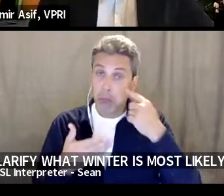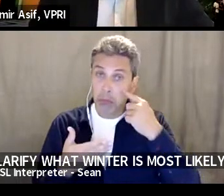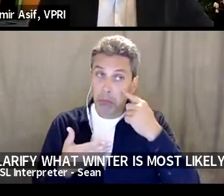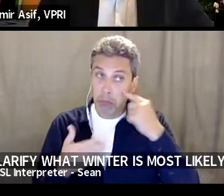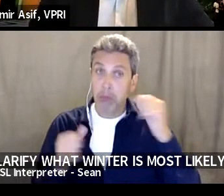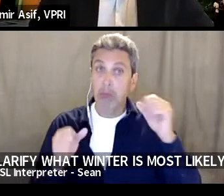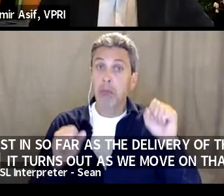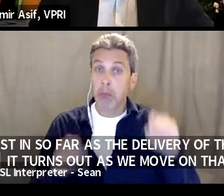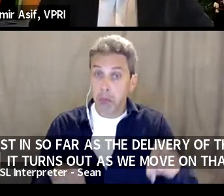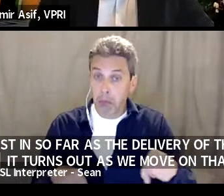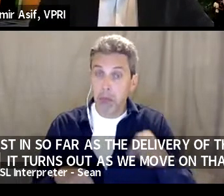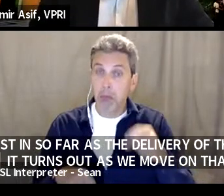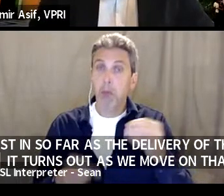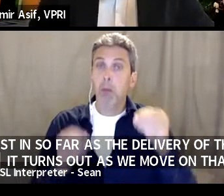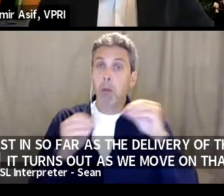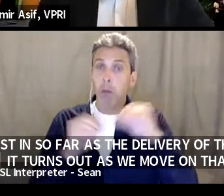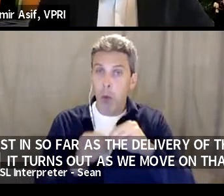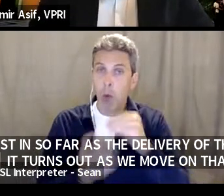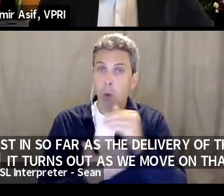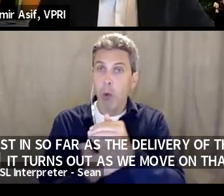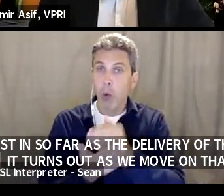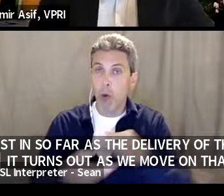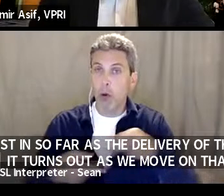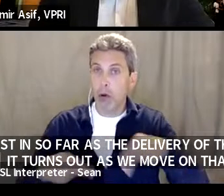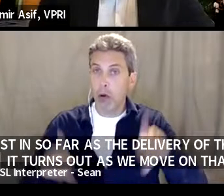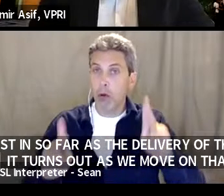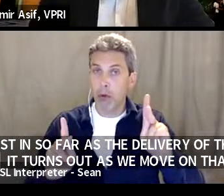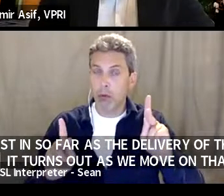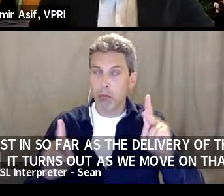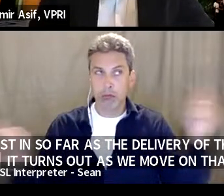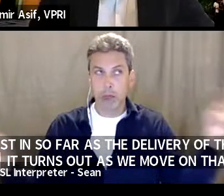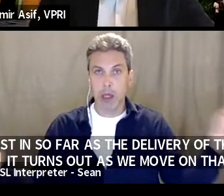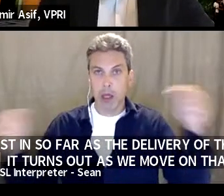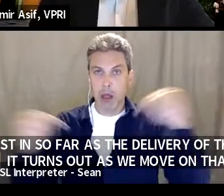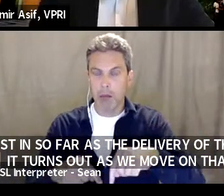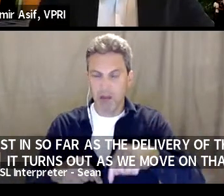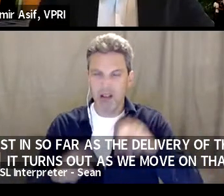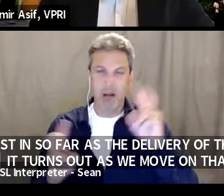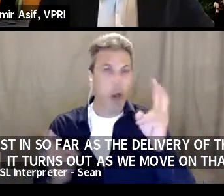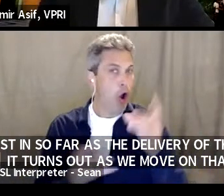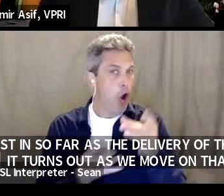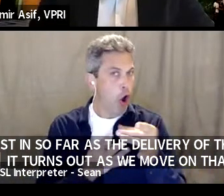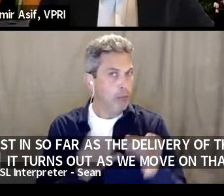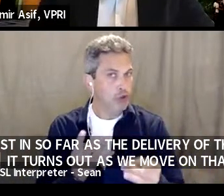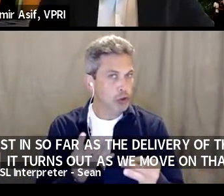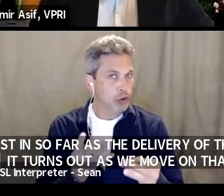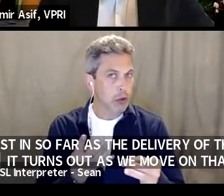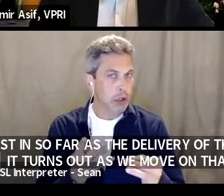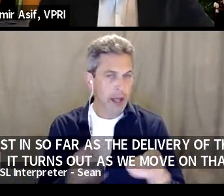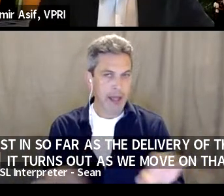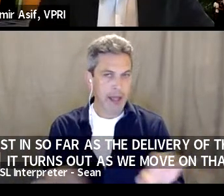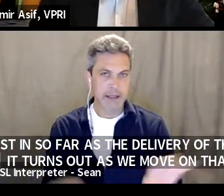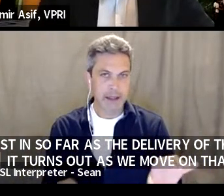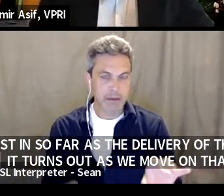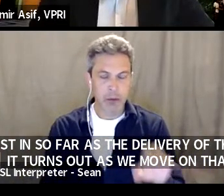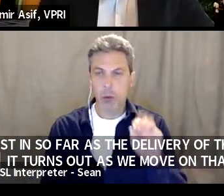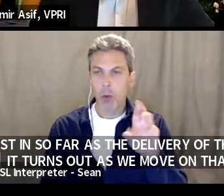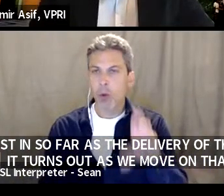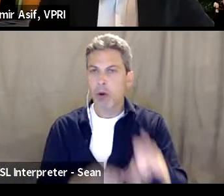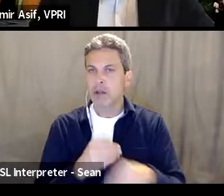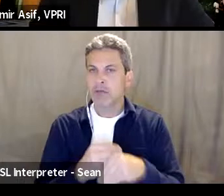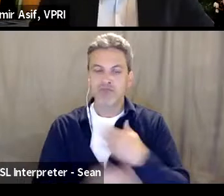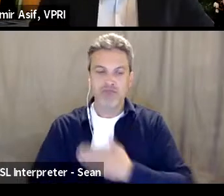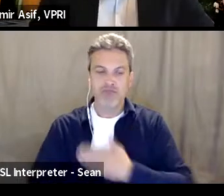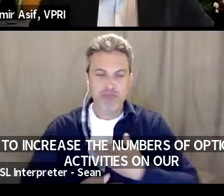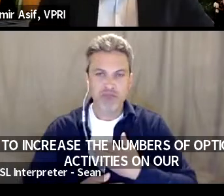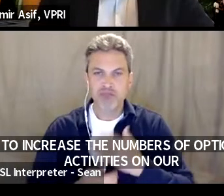increase the numbers of optional in-person activities on our campuses or extracurricular activities, opening